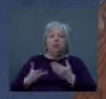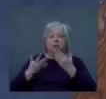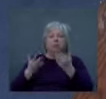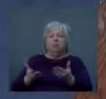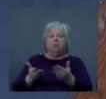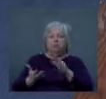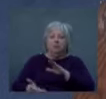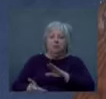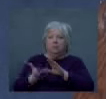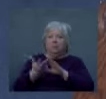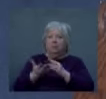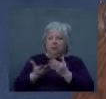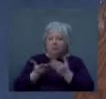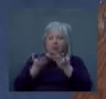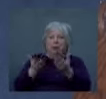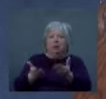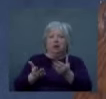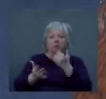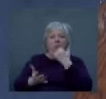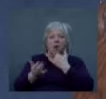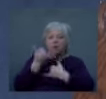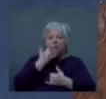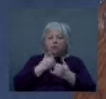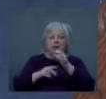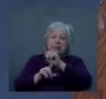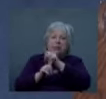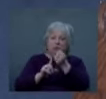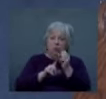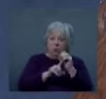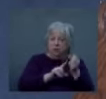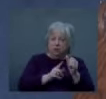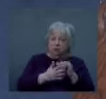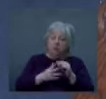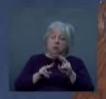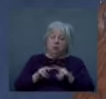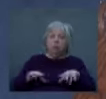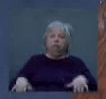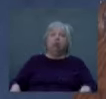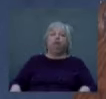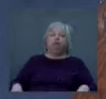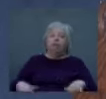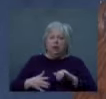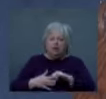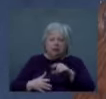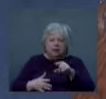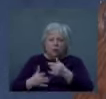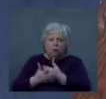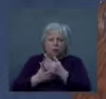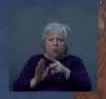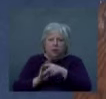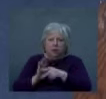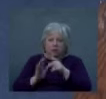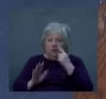the board, is this something that this new policy of yours, once it's